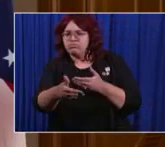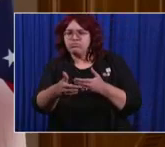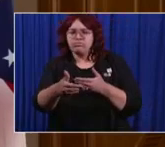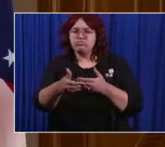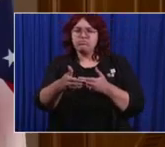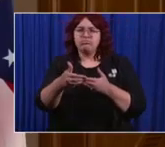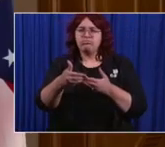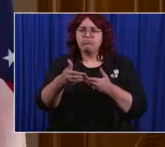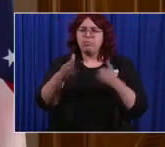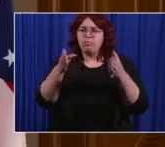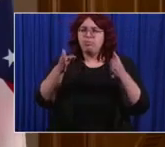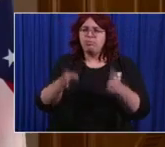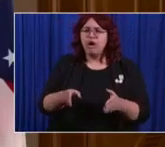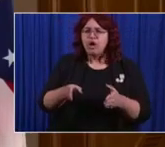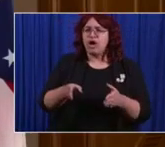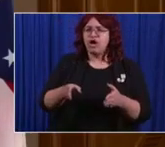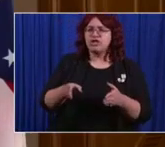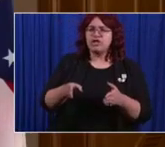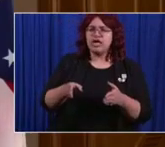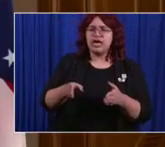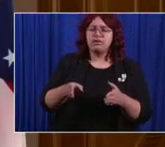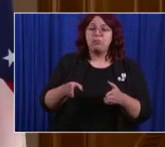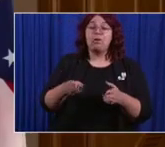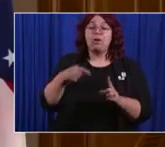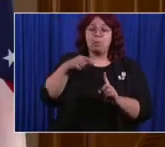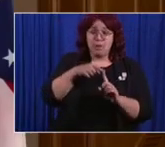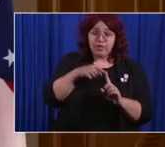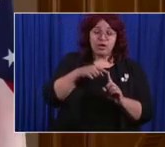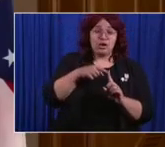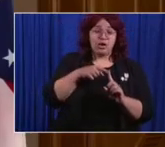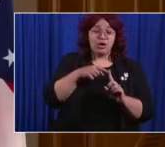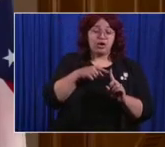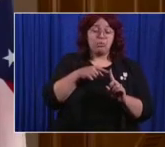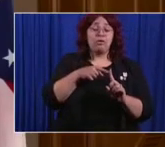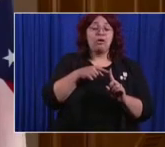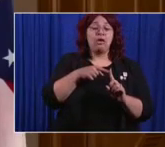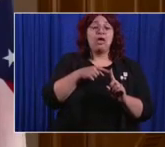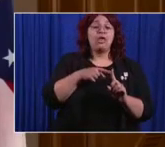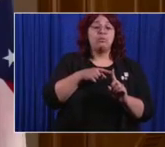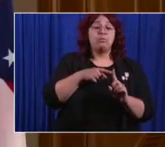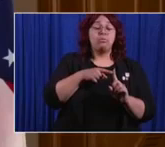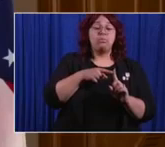this as a time, even unvaccinated, to take the mask down in public?